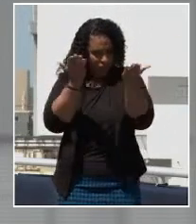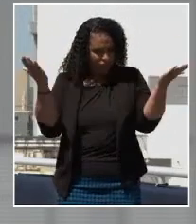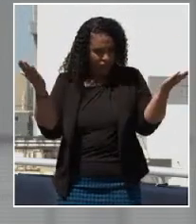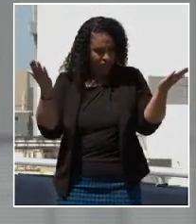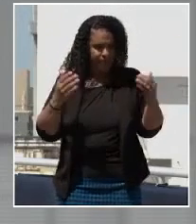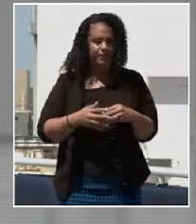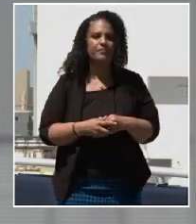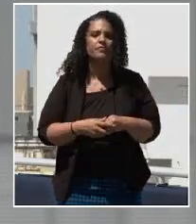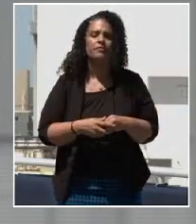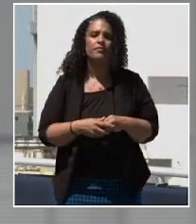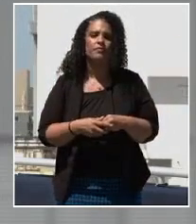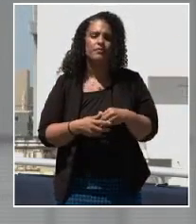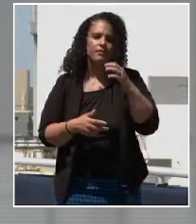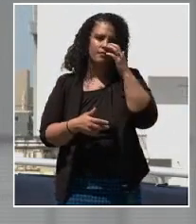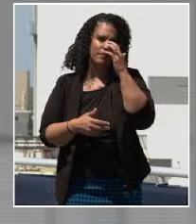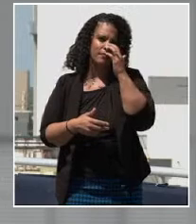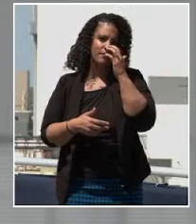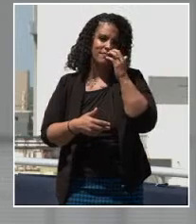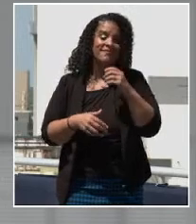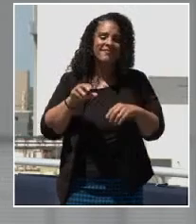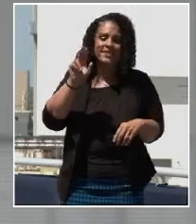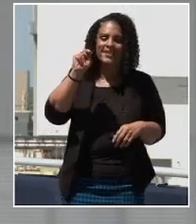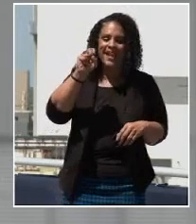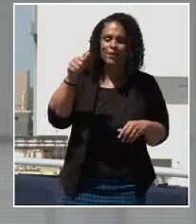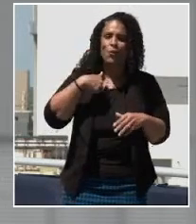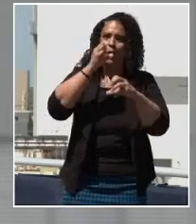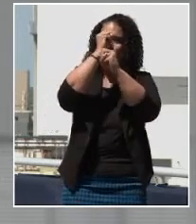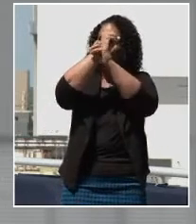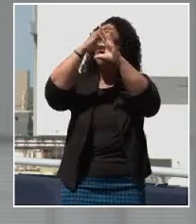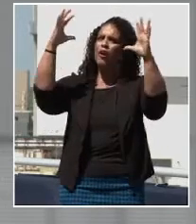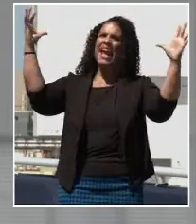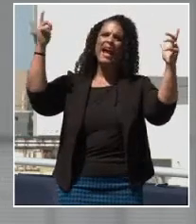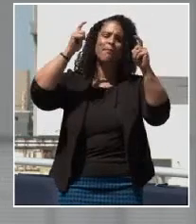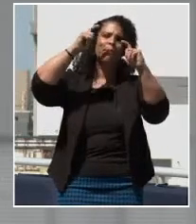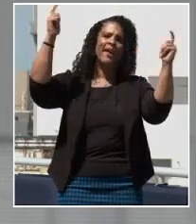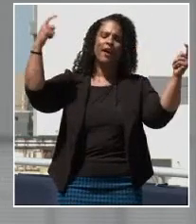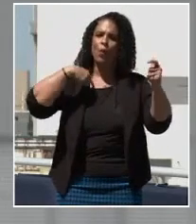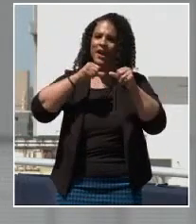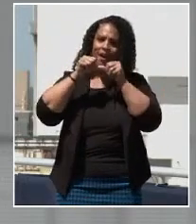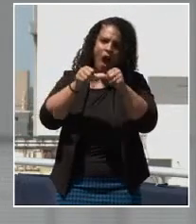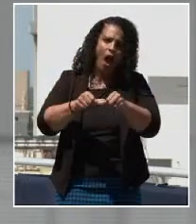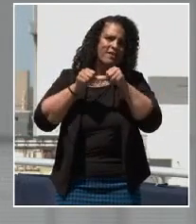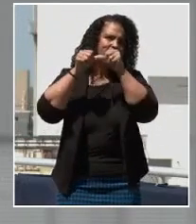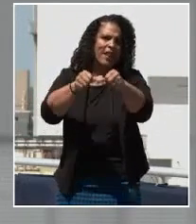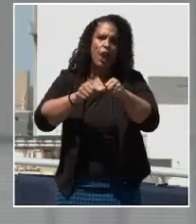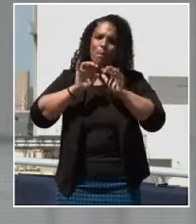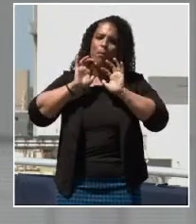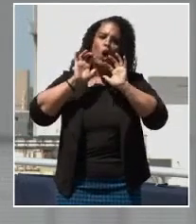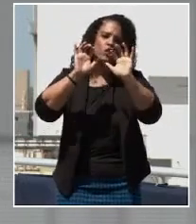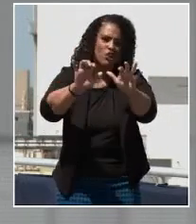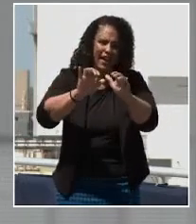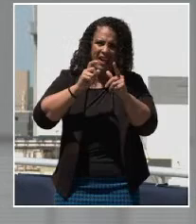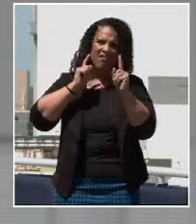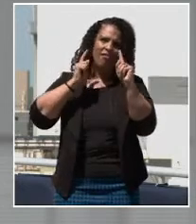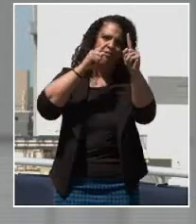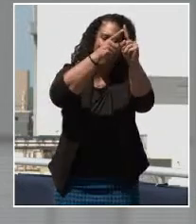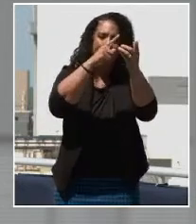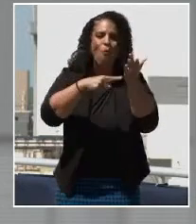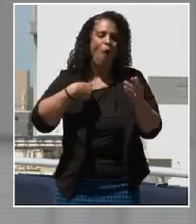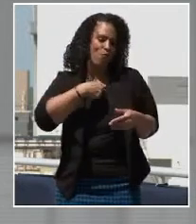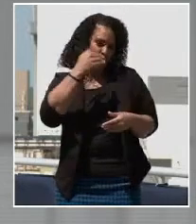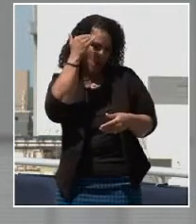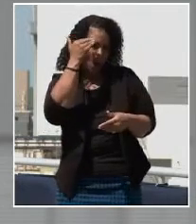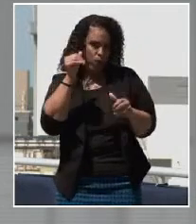exist you know at Nasa we dream big and we're constantly pushing the limit of what we know to be